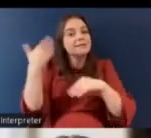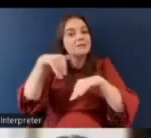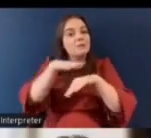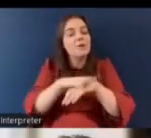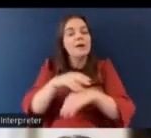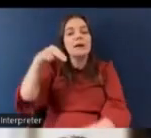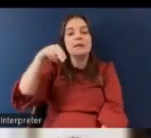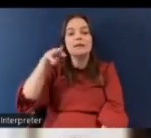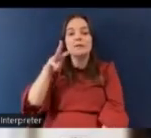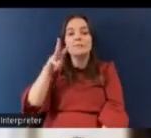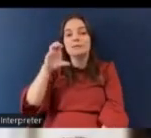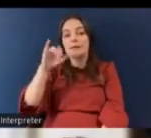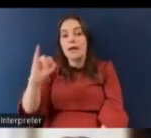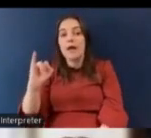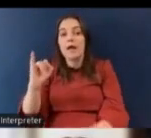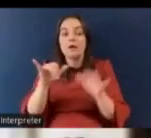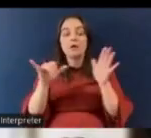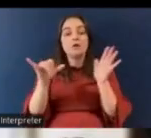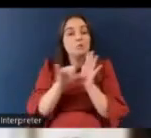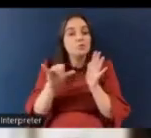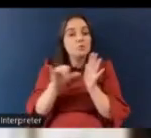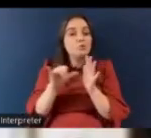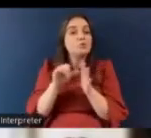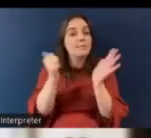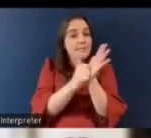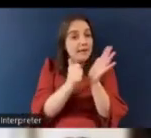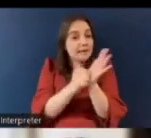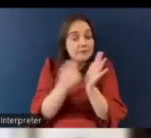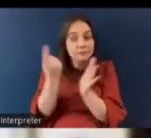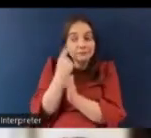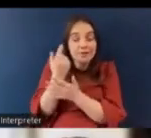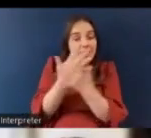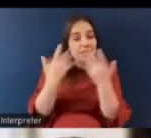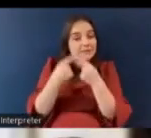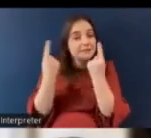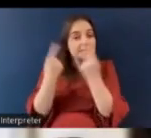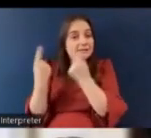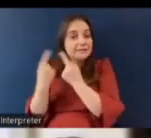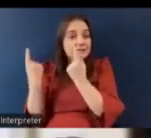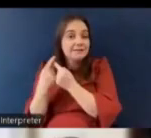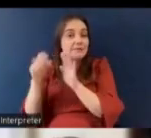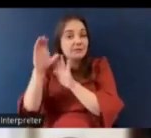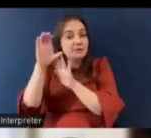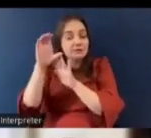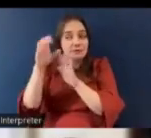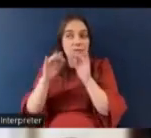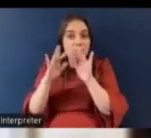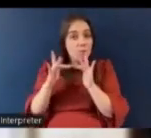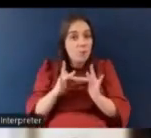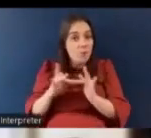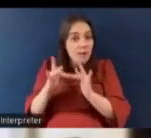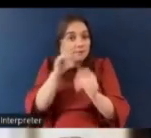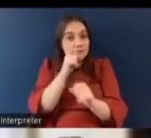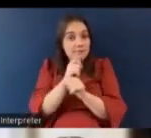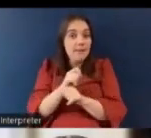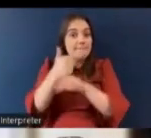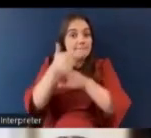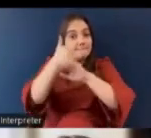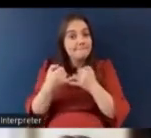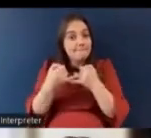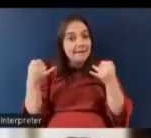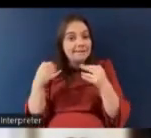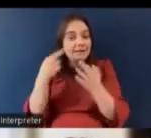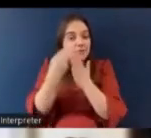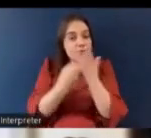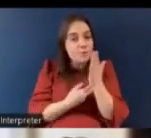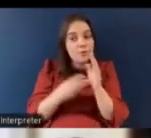Council YouTube page. And we've done a number of webinars on some of the chapters of our baseline report that we did with University College Cork,